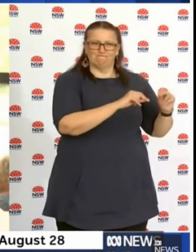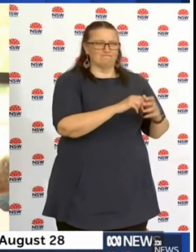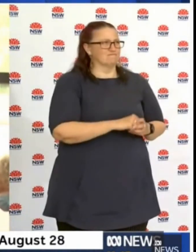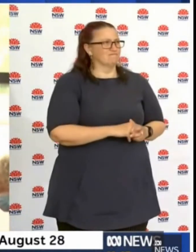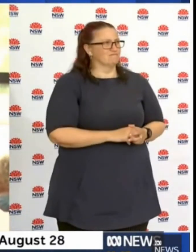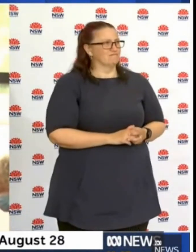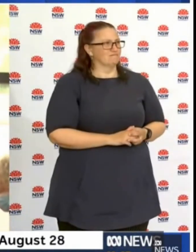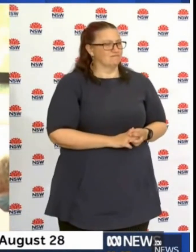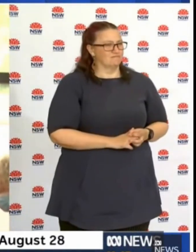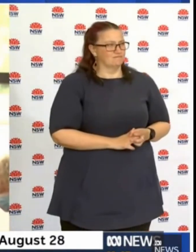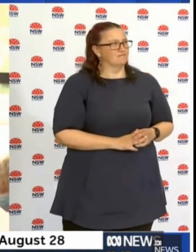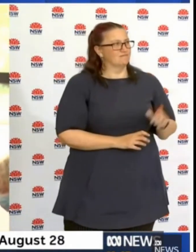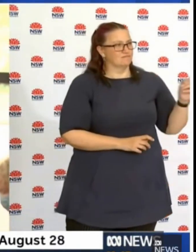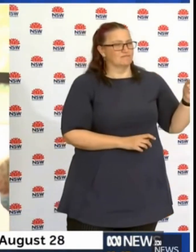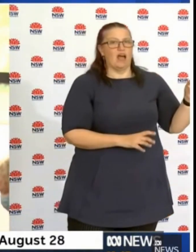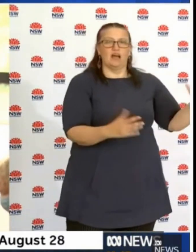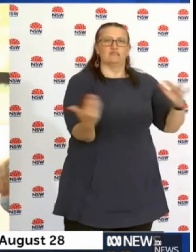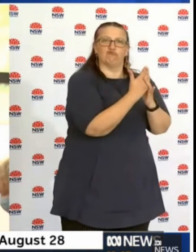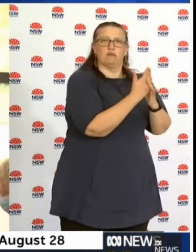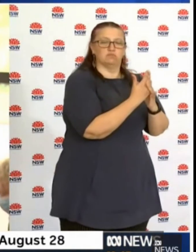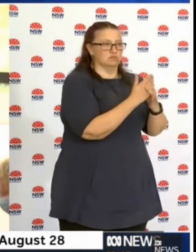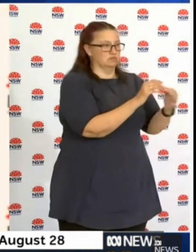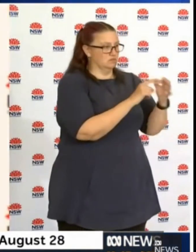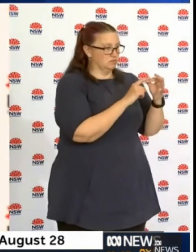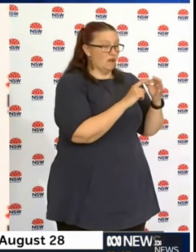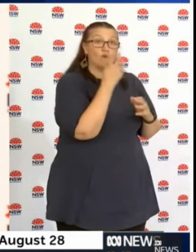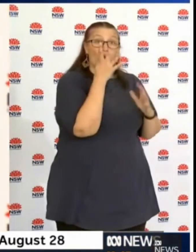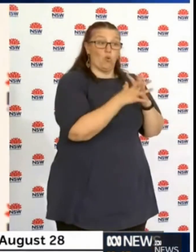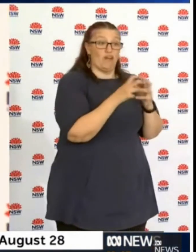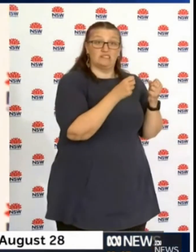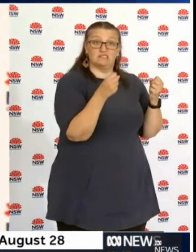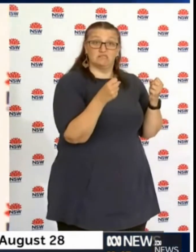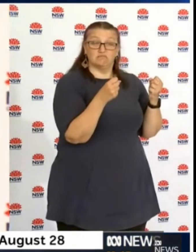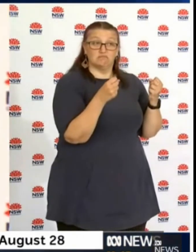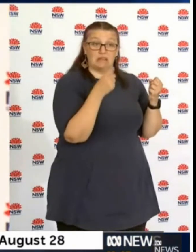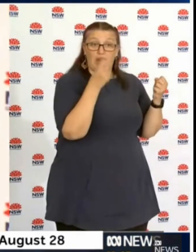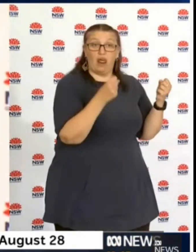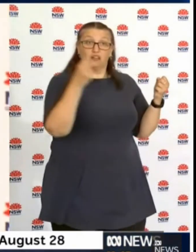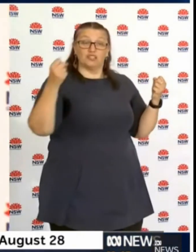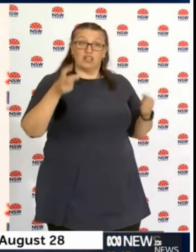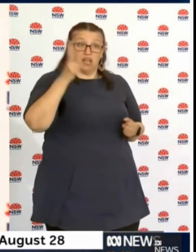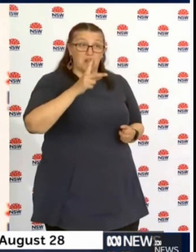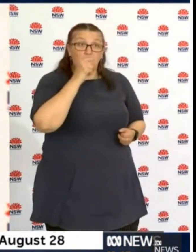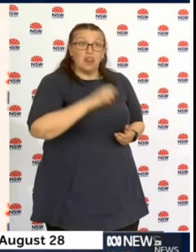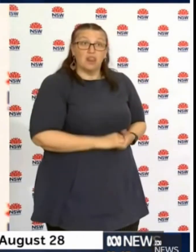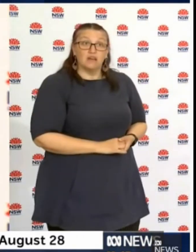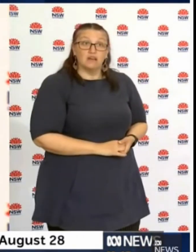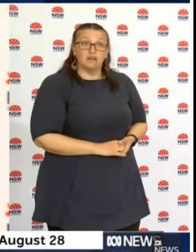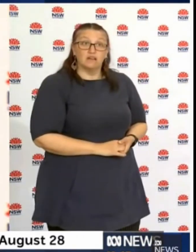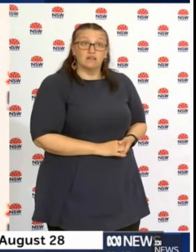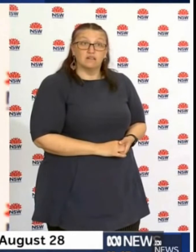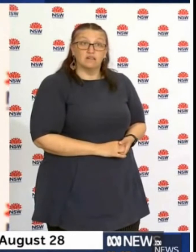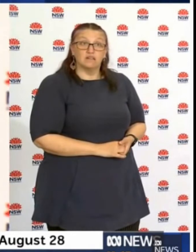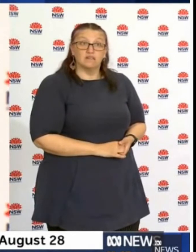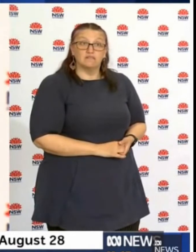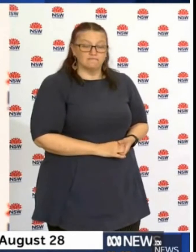Premier, taking Pfizer from... Could it be longer than 4 weeks? Oh, look, our hope is that we achieve what we want to achieve in the next 4 weeks. But